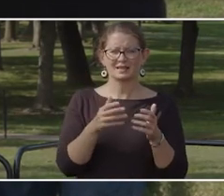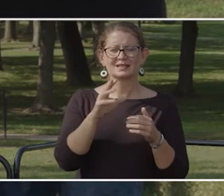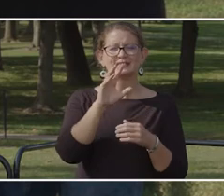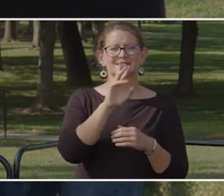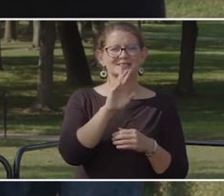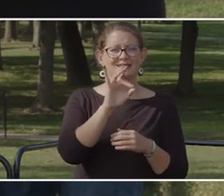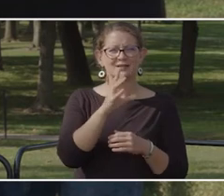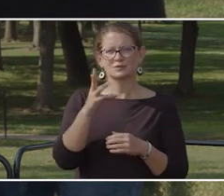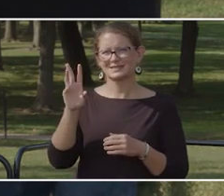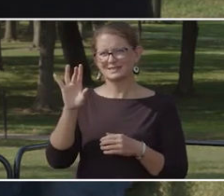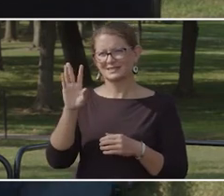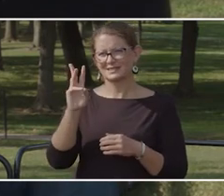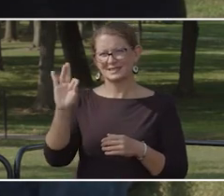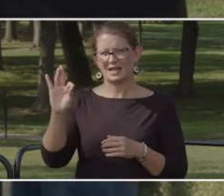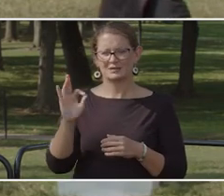1968-69, Mansfield, Ohio.